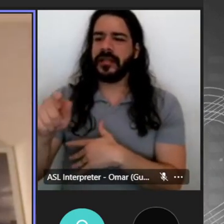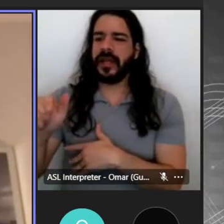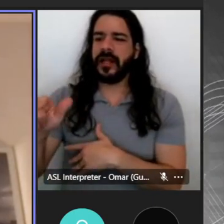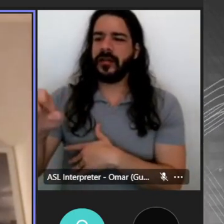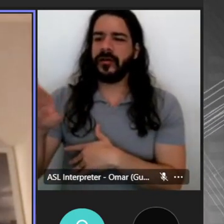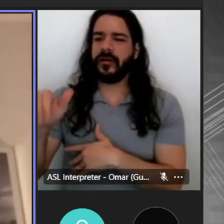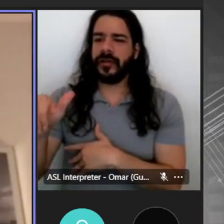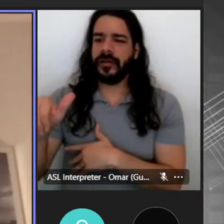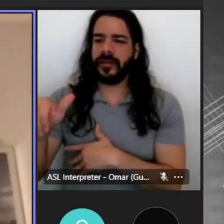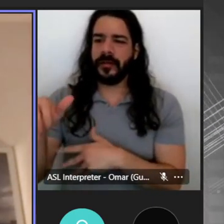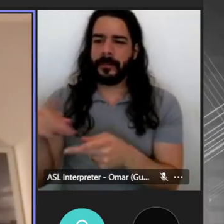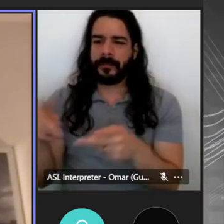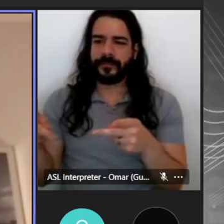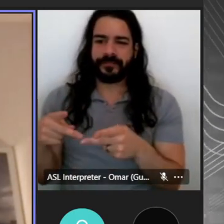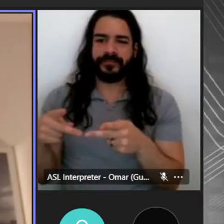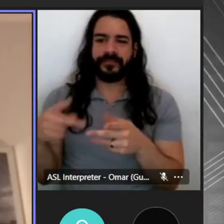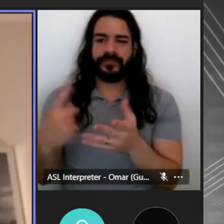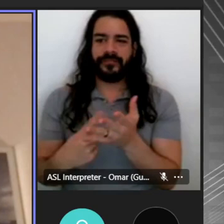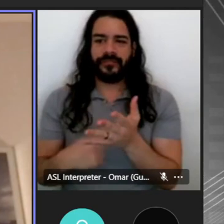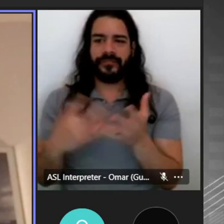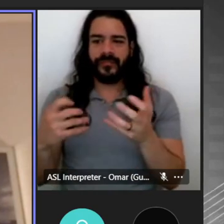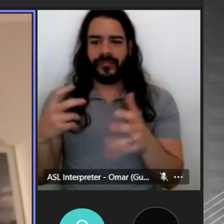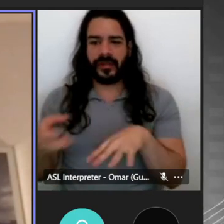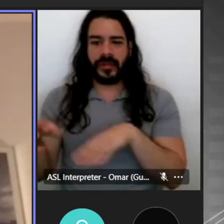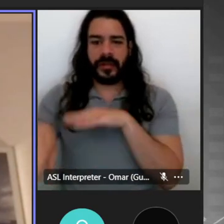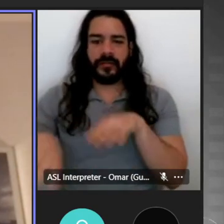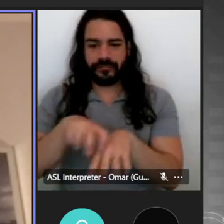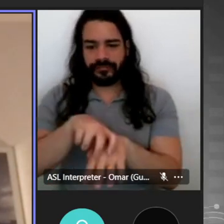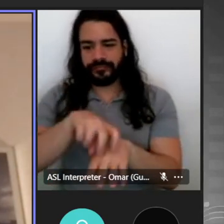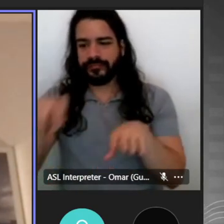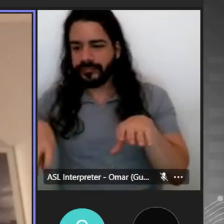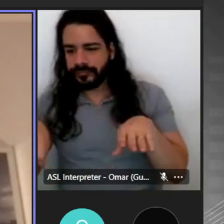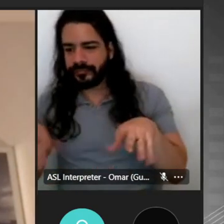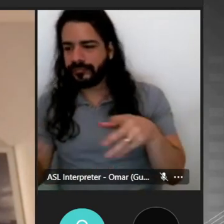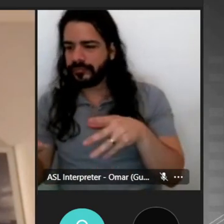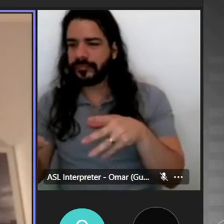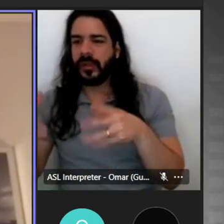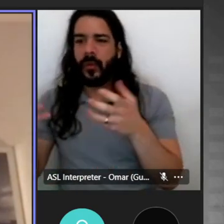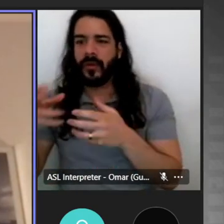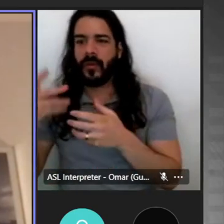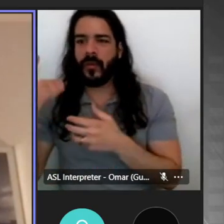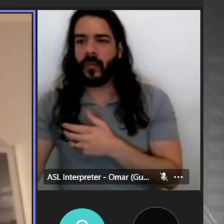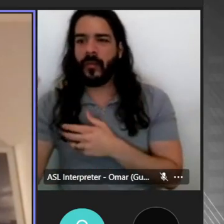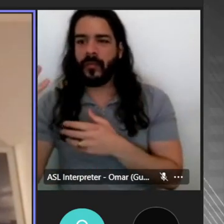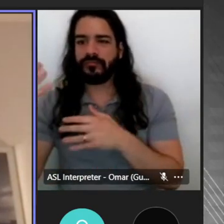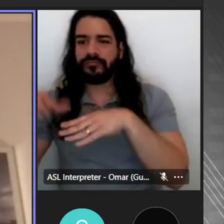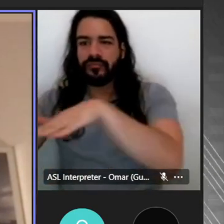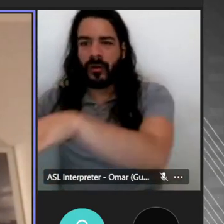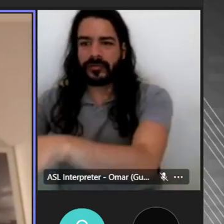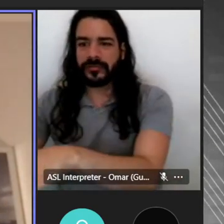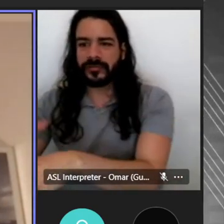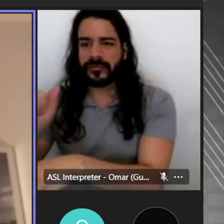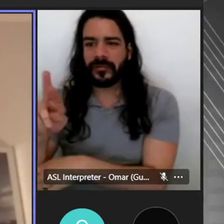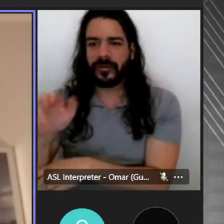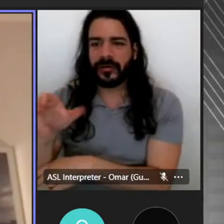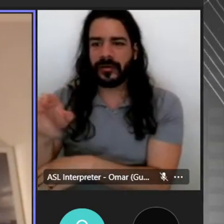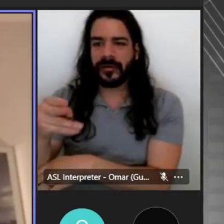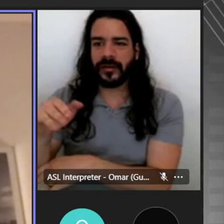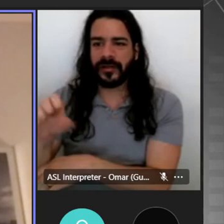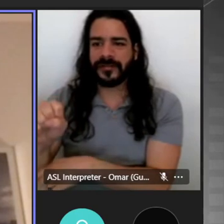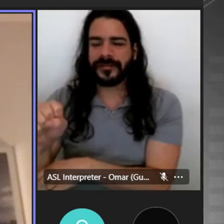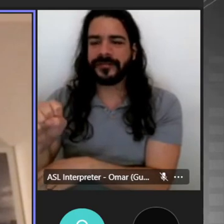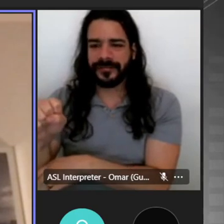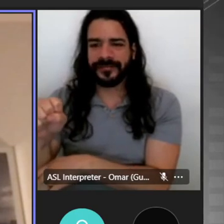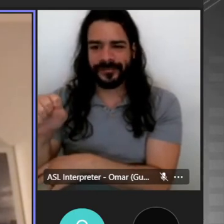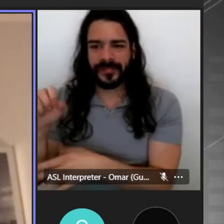Oftentimes you get off at Gallery Place and then you want to walk, then you wait for the yellow line to go back down to Archives or the reverse. And for one